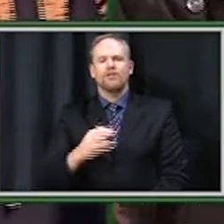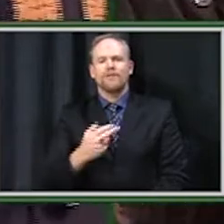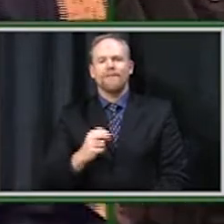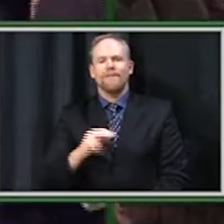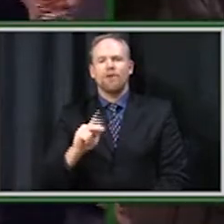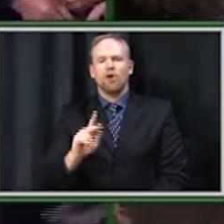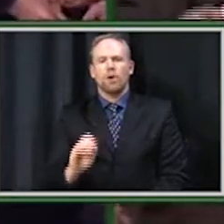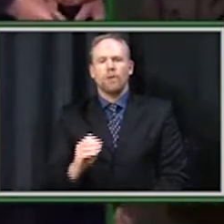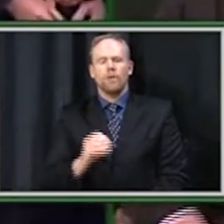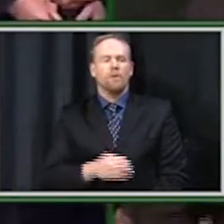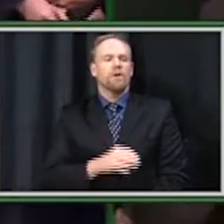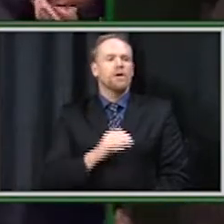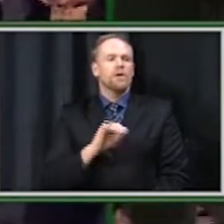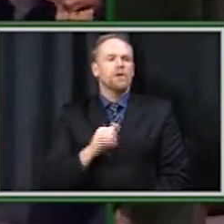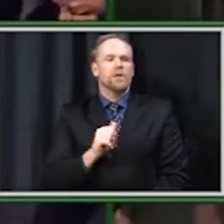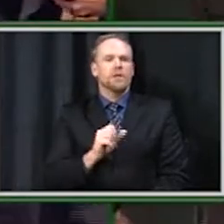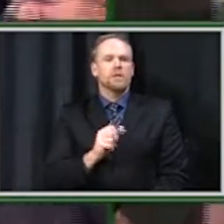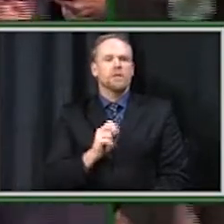Jason Clark.